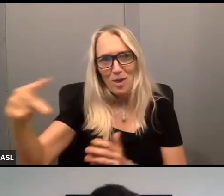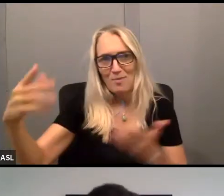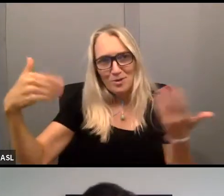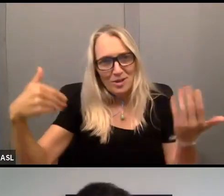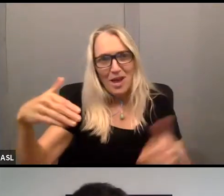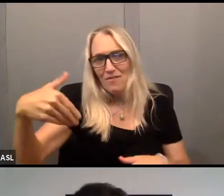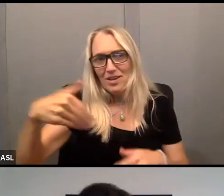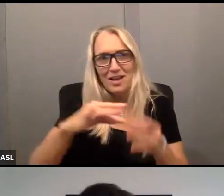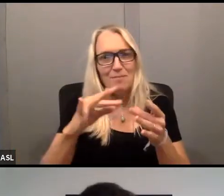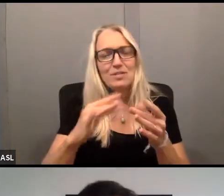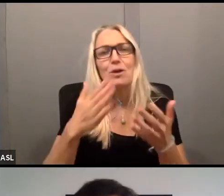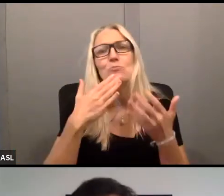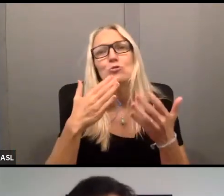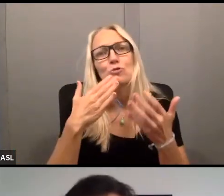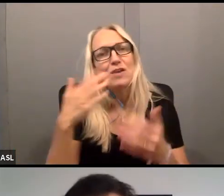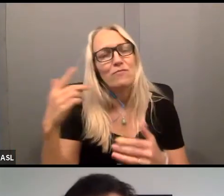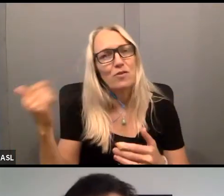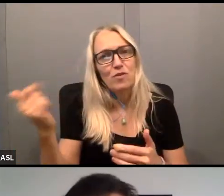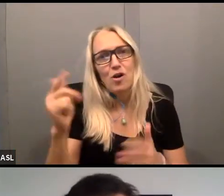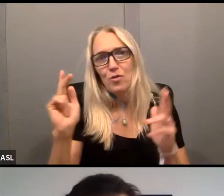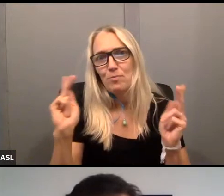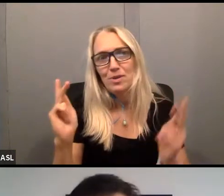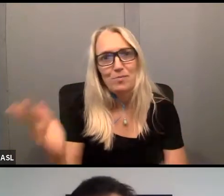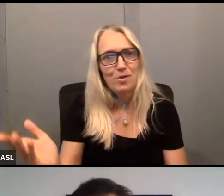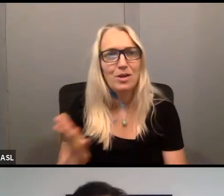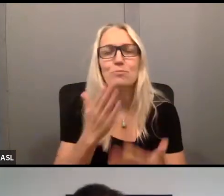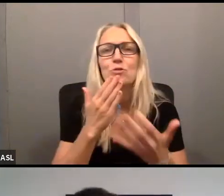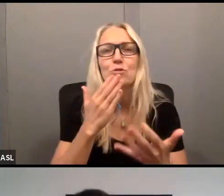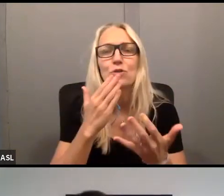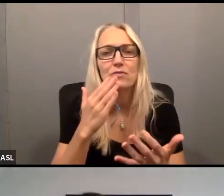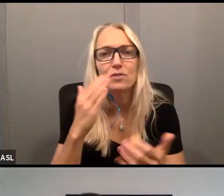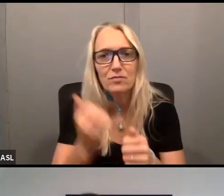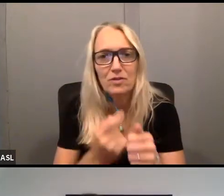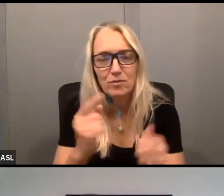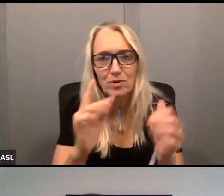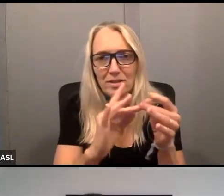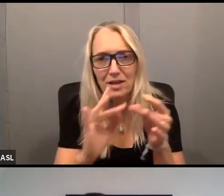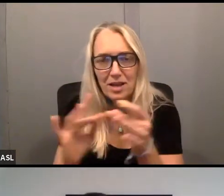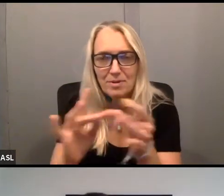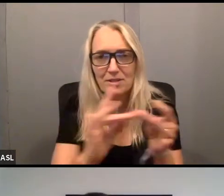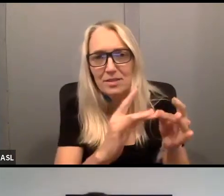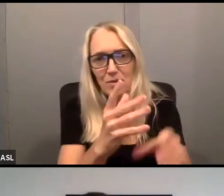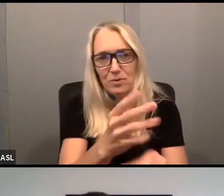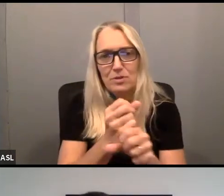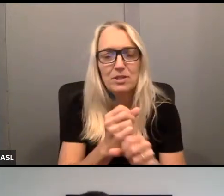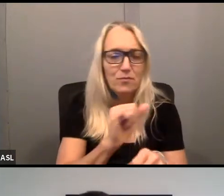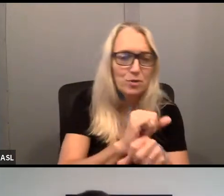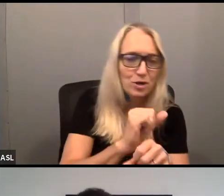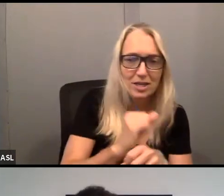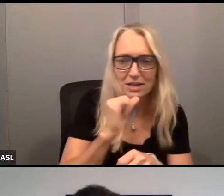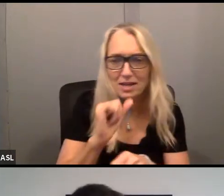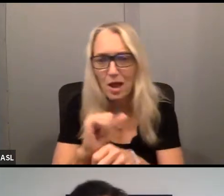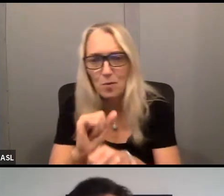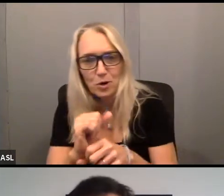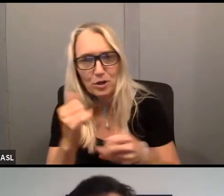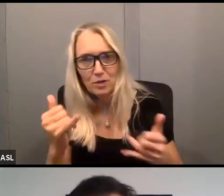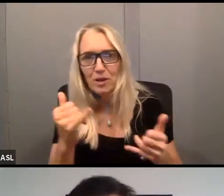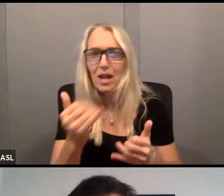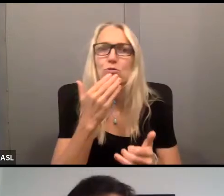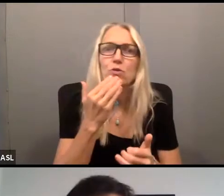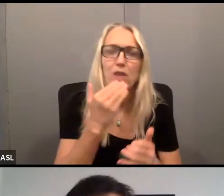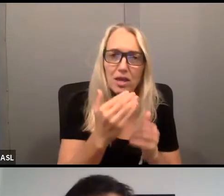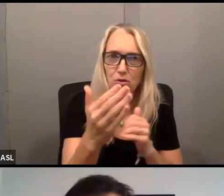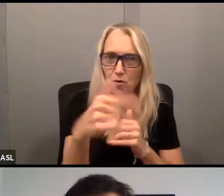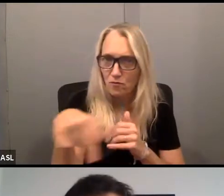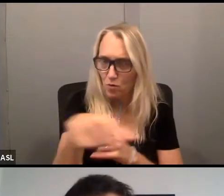I've been really grateful for all the participation we've had and all the comments that we received about what's working and not working for your current lines. And